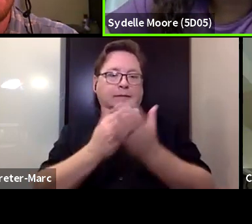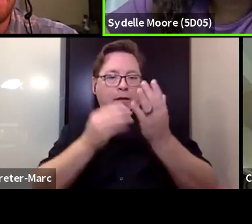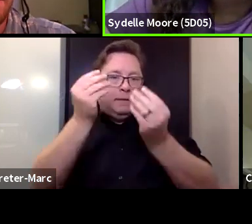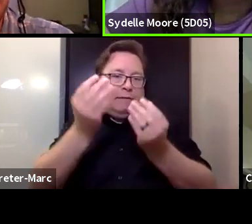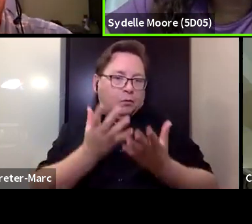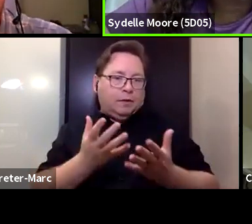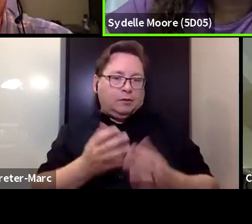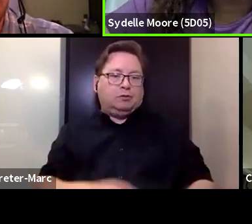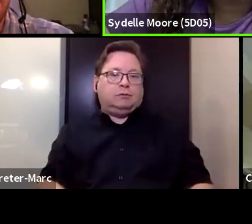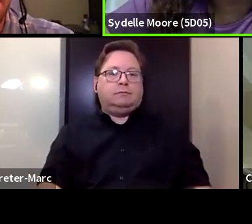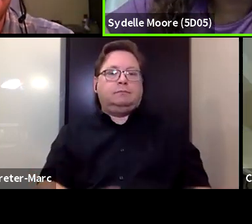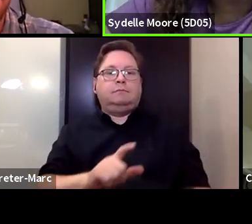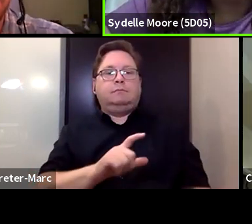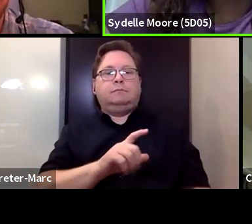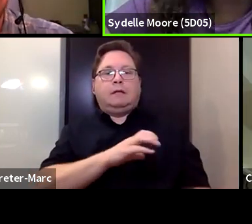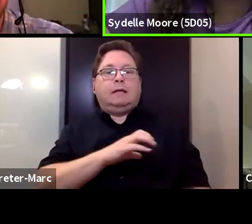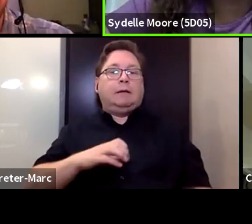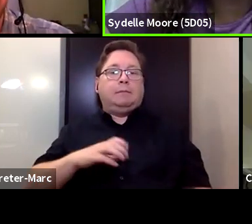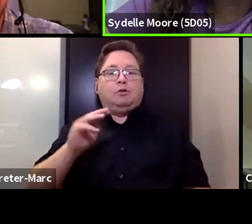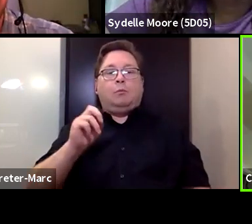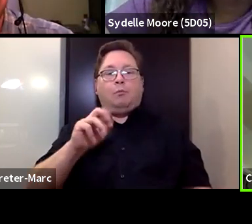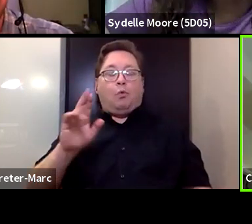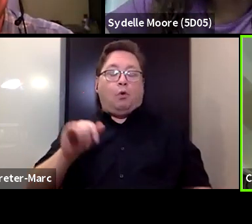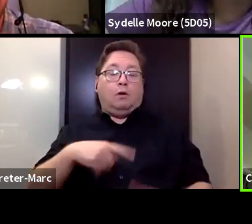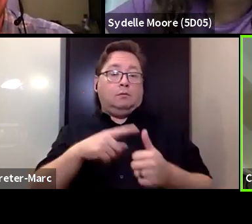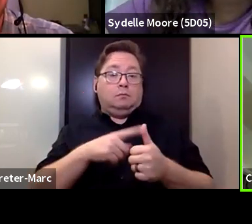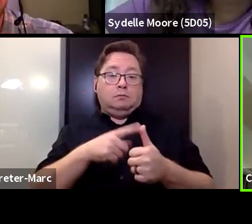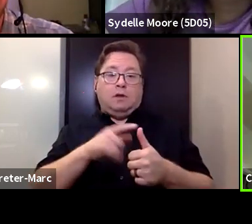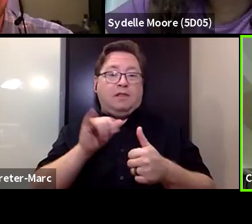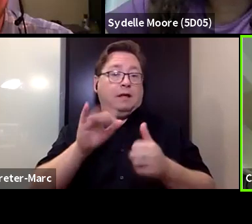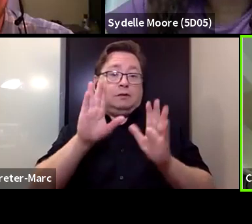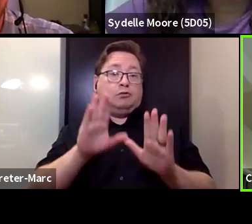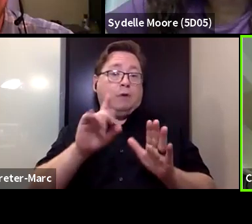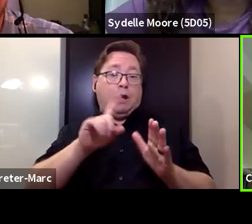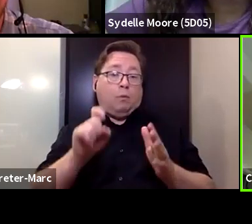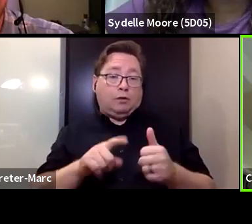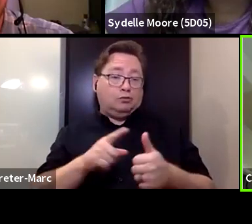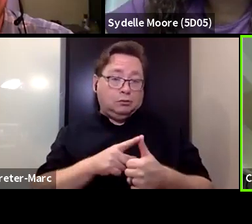I think that's a great question. And